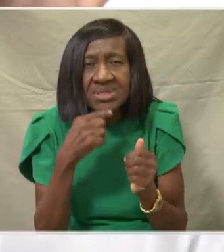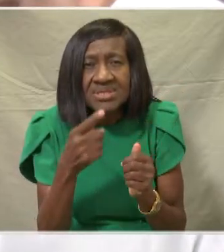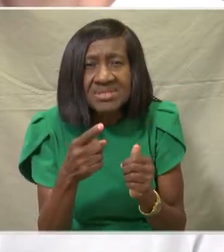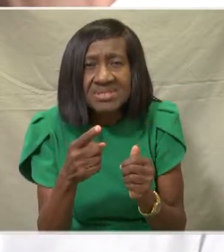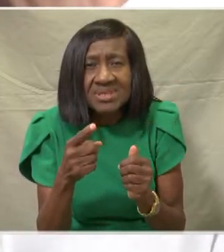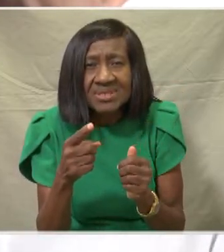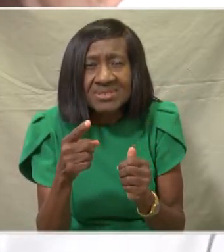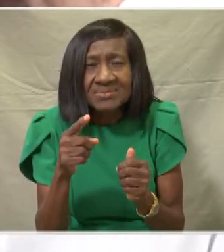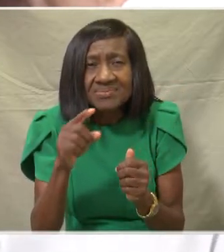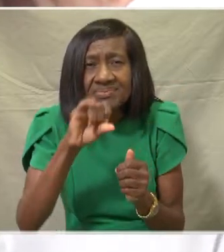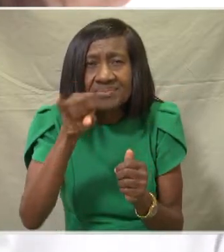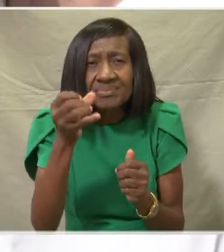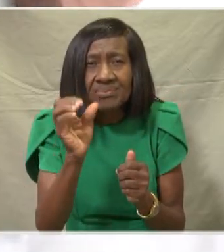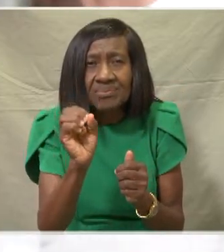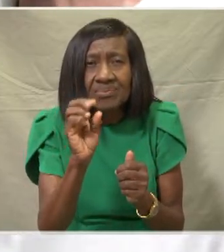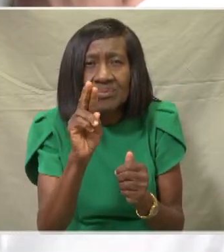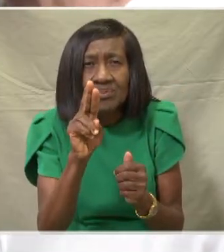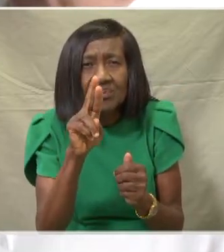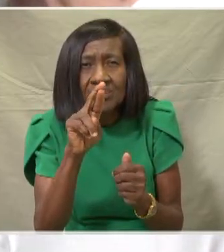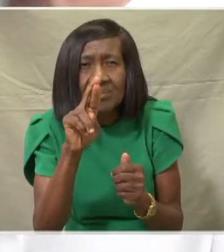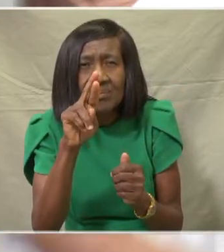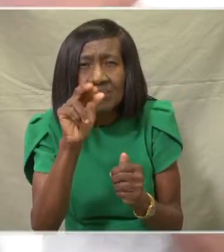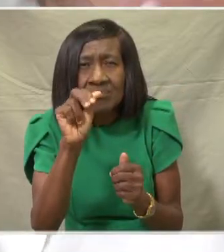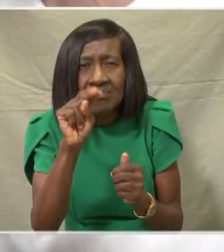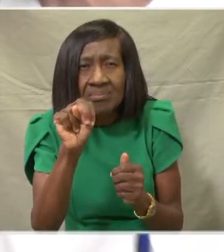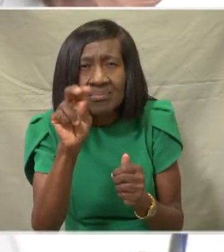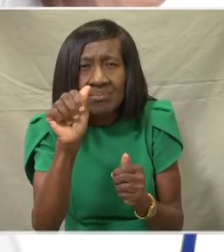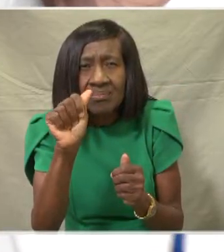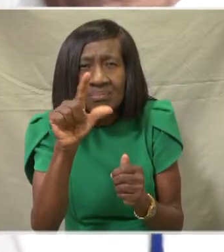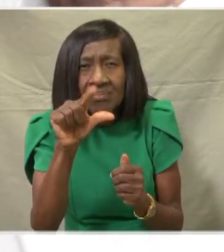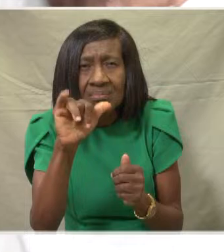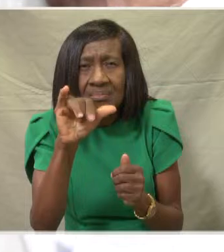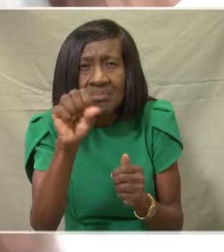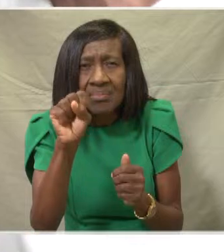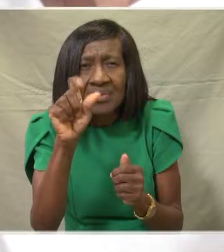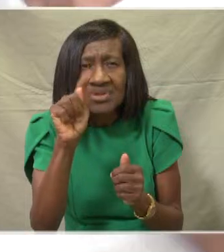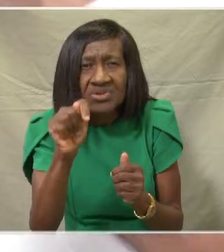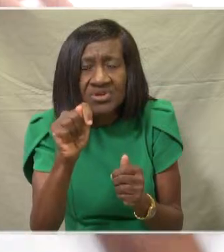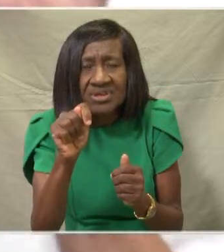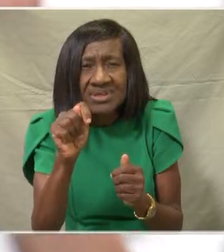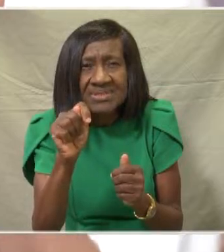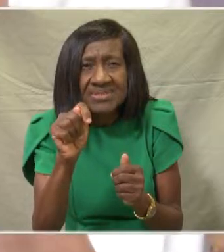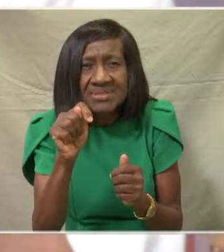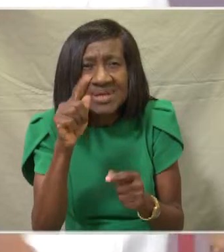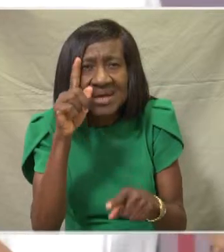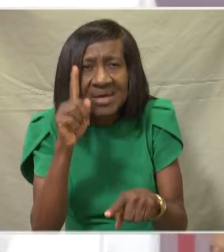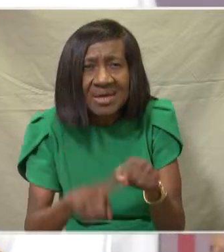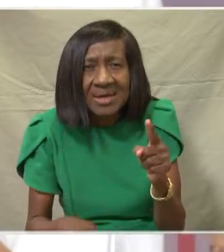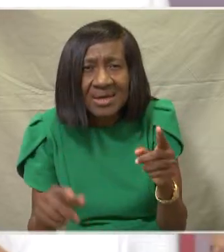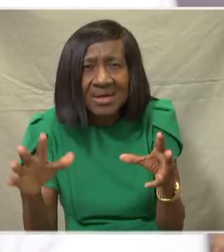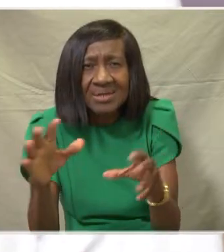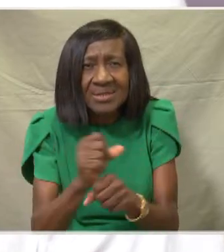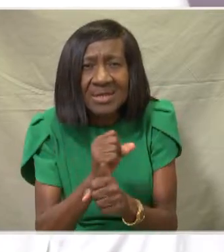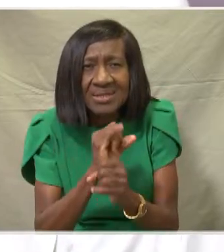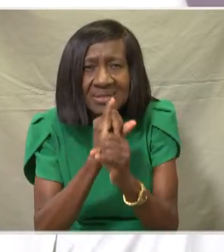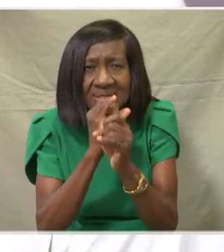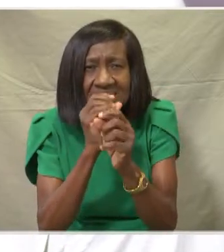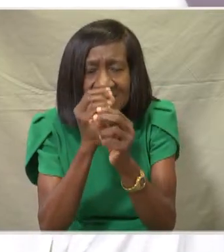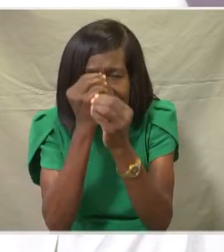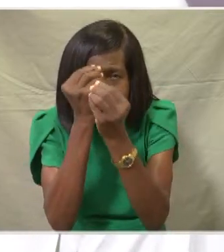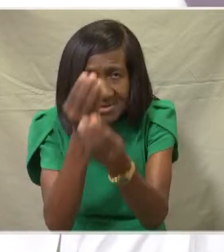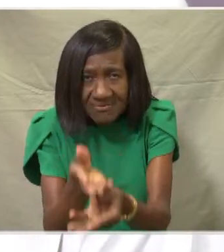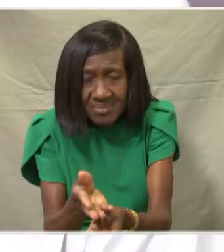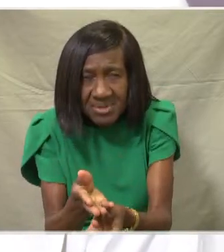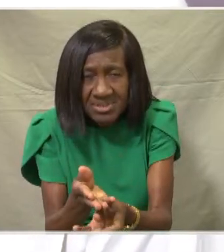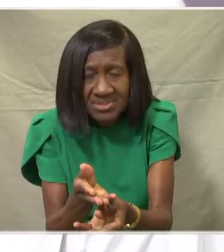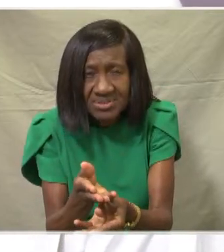given money by politicians to say that they are, because they themselves fear punishment. So I was wondering whether you will be